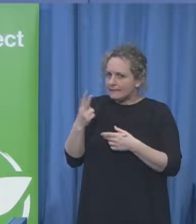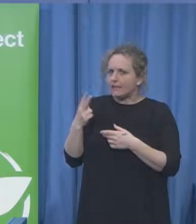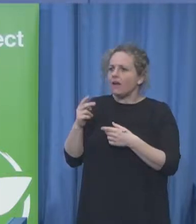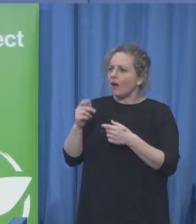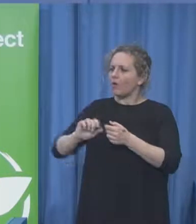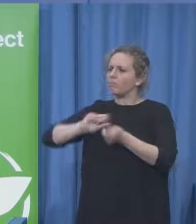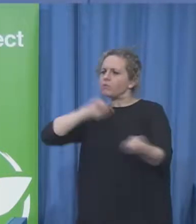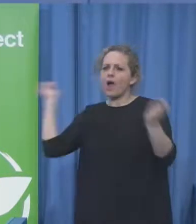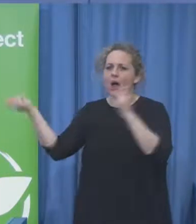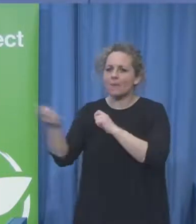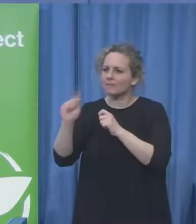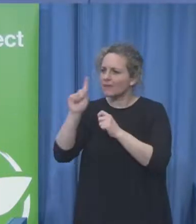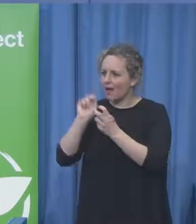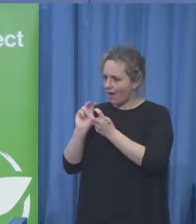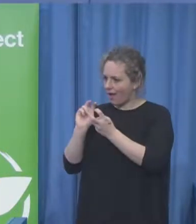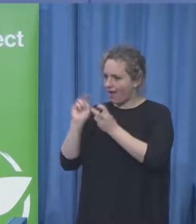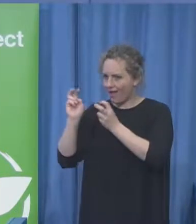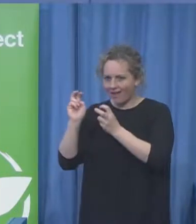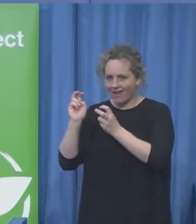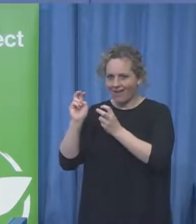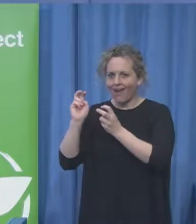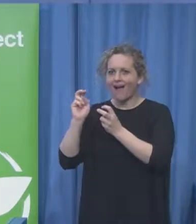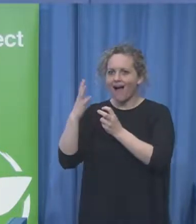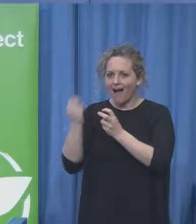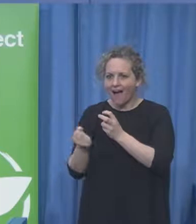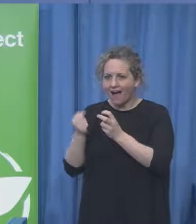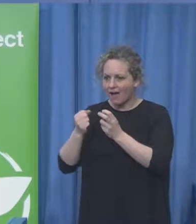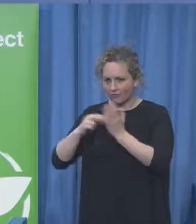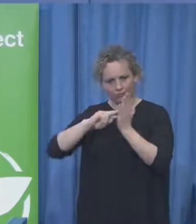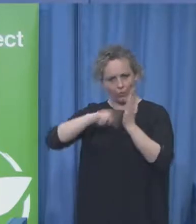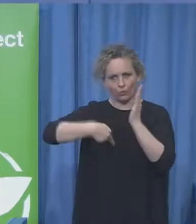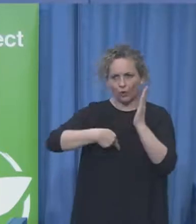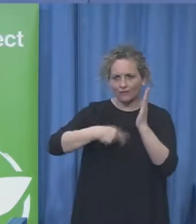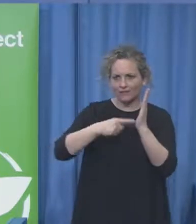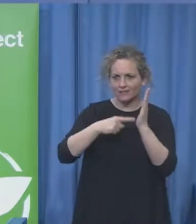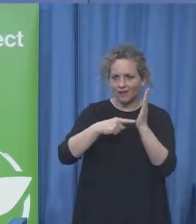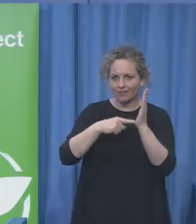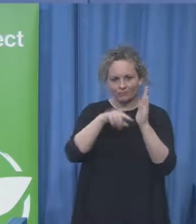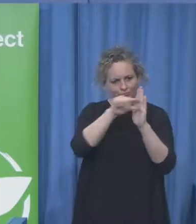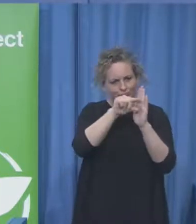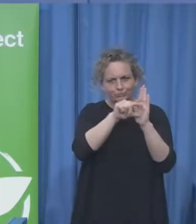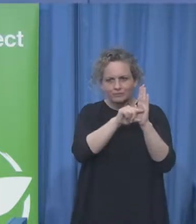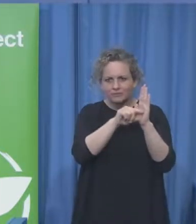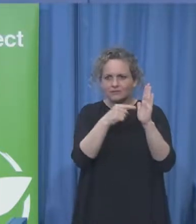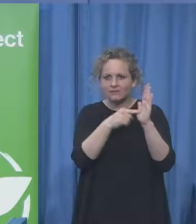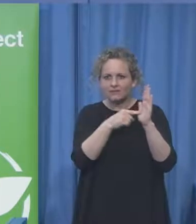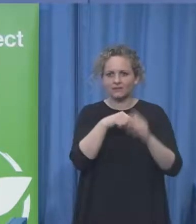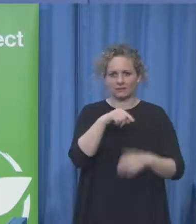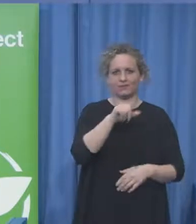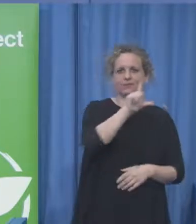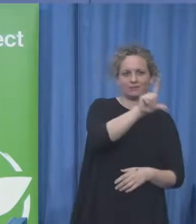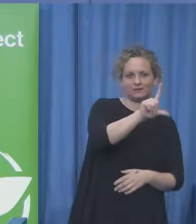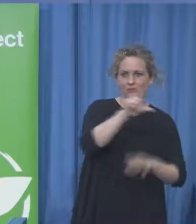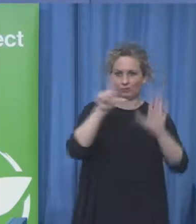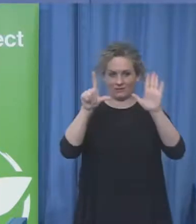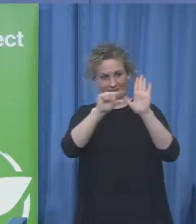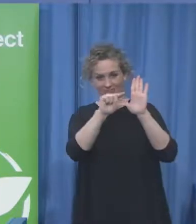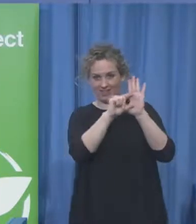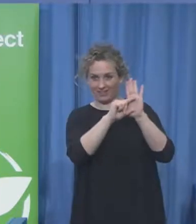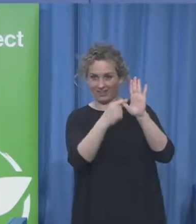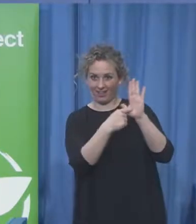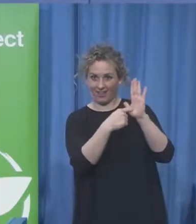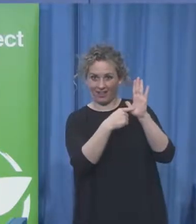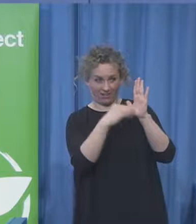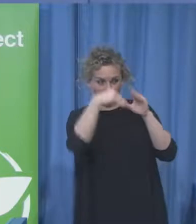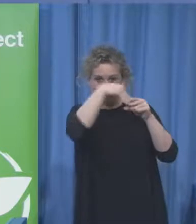27 of the Convention. So I'm very pleased that during the whole 3 days, I